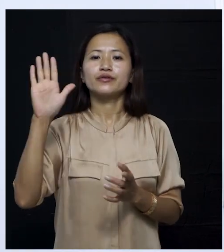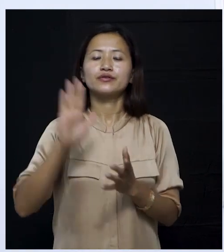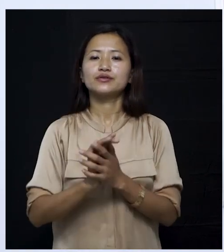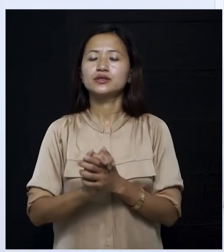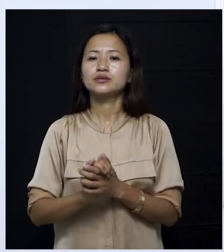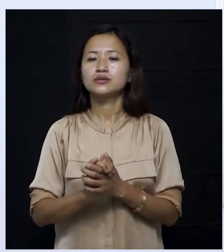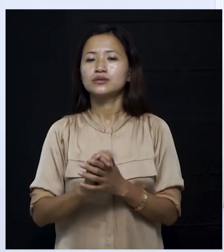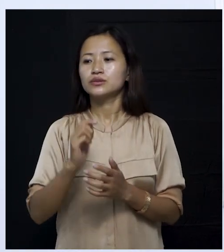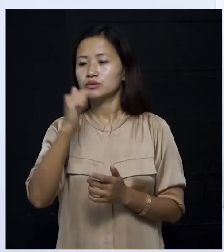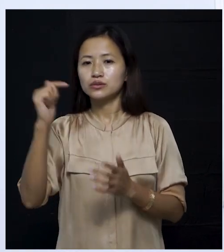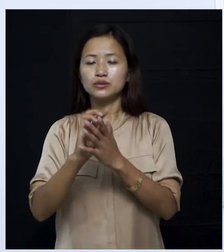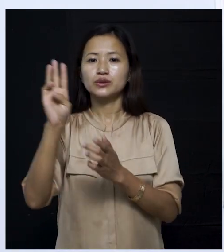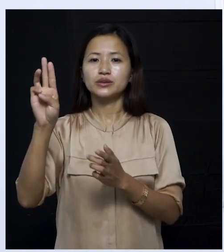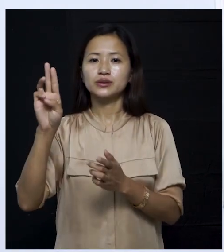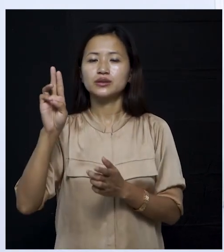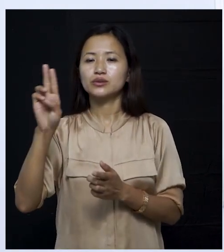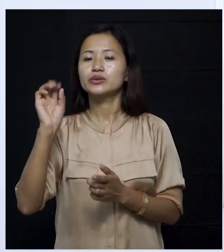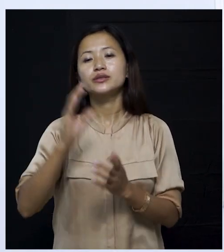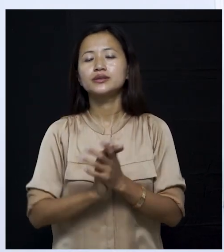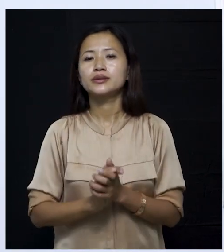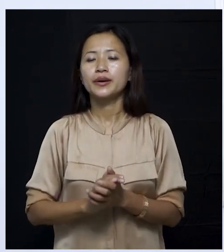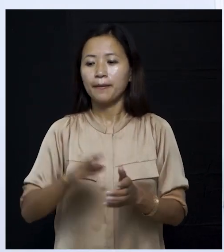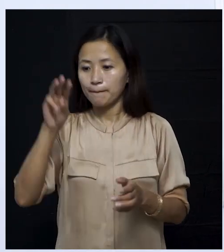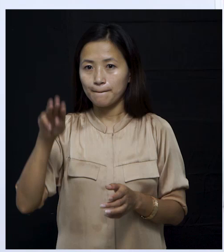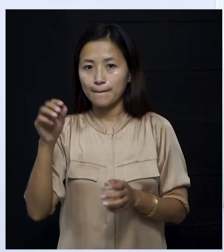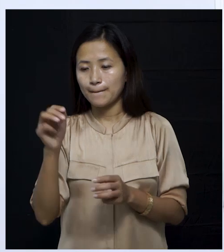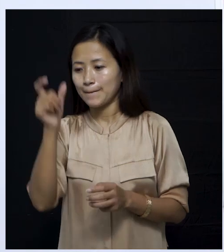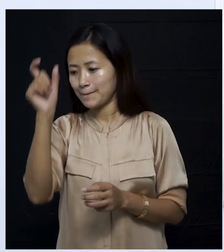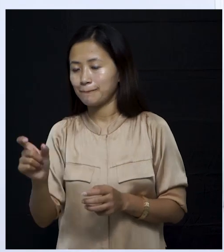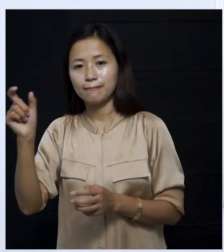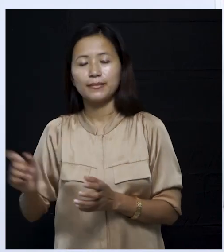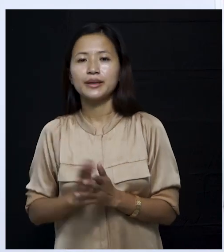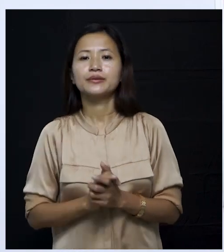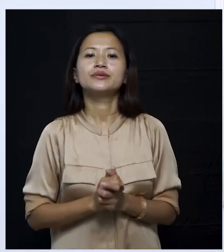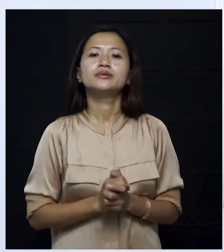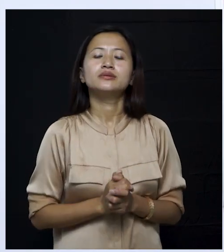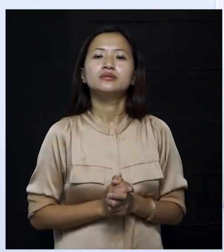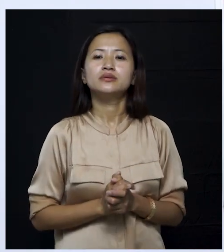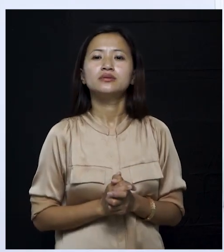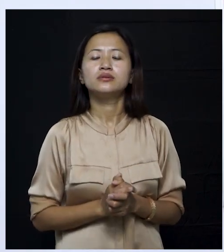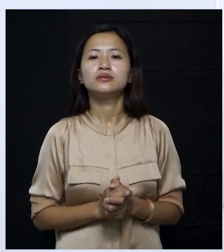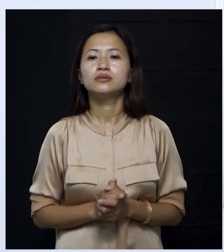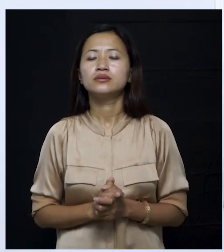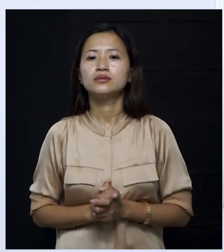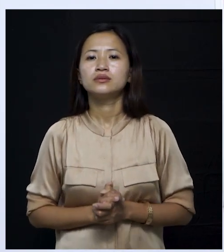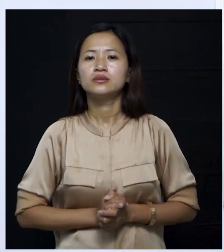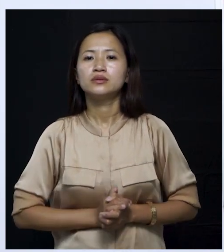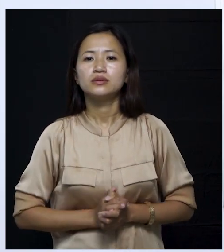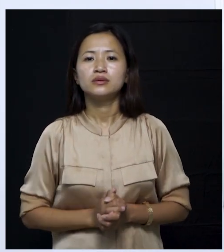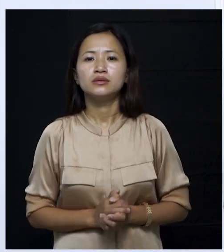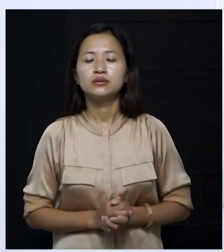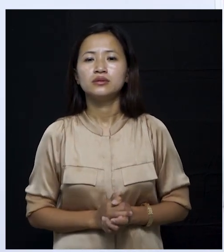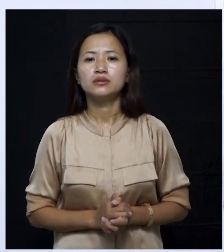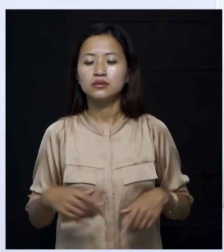to 20 members. Okay, all the self-help groups, usually they will be having 15 to 20 members.